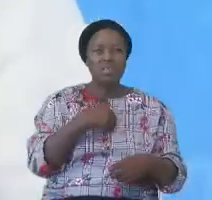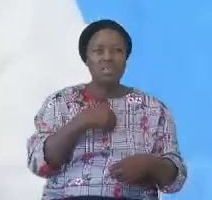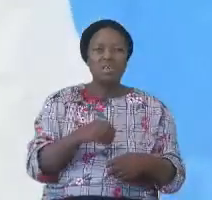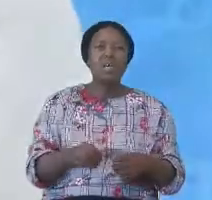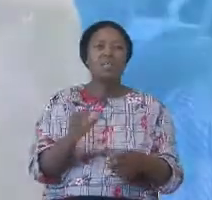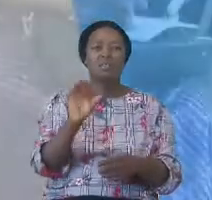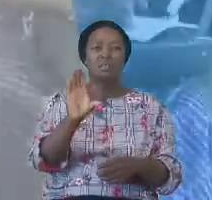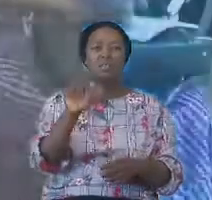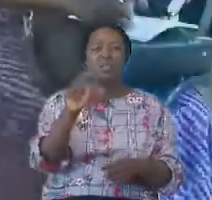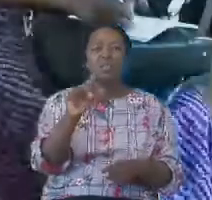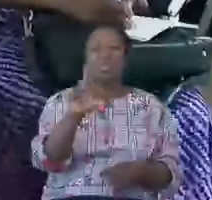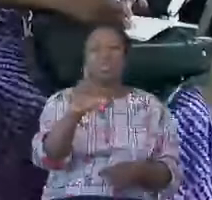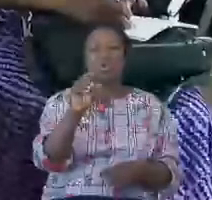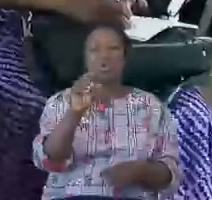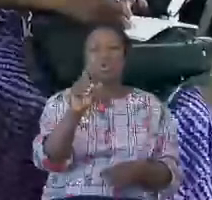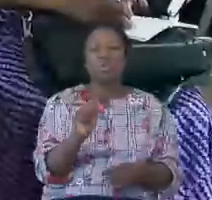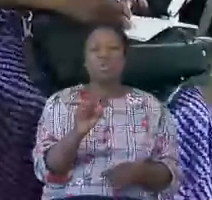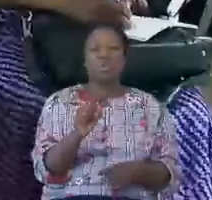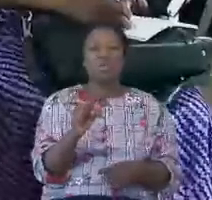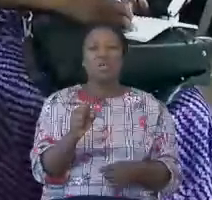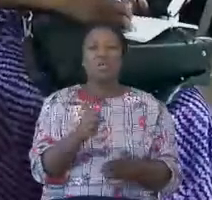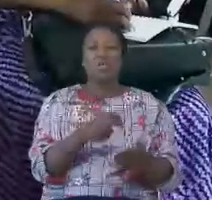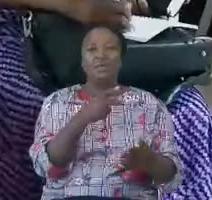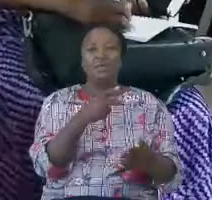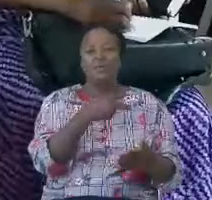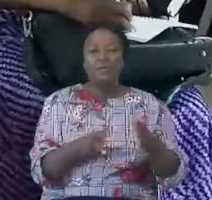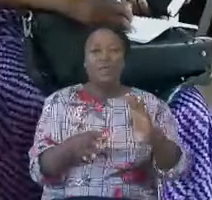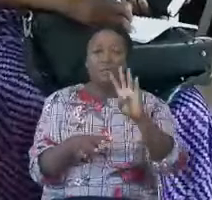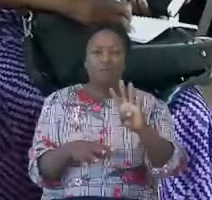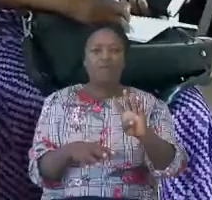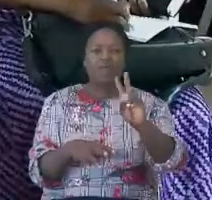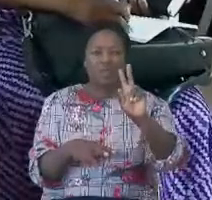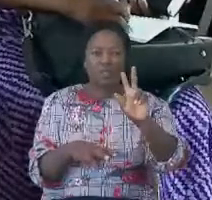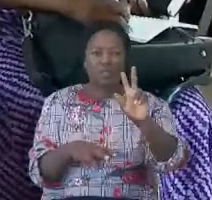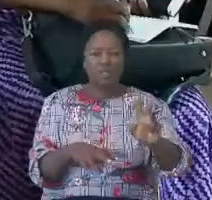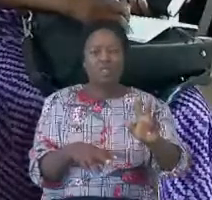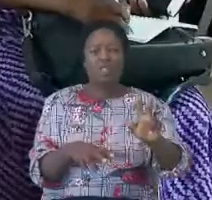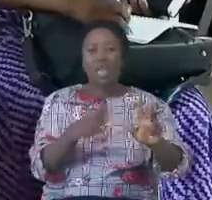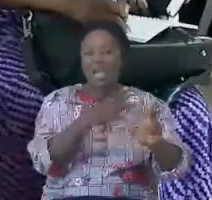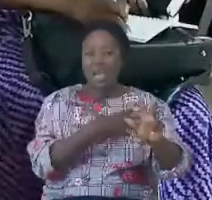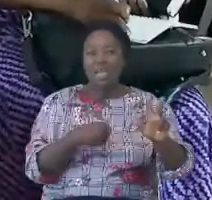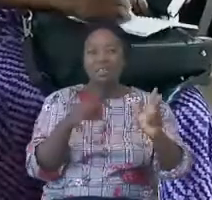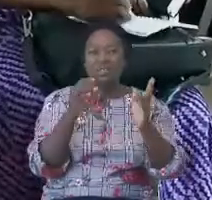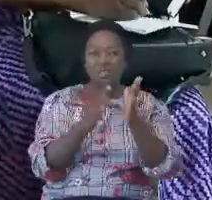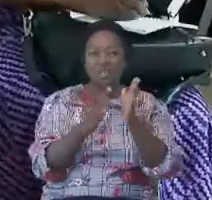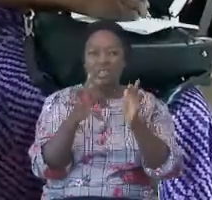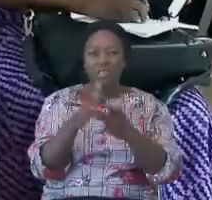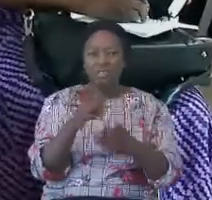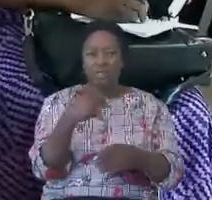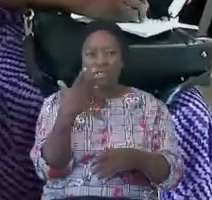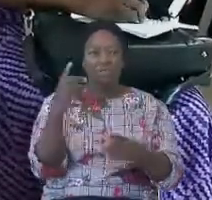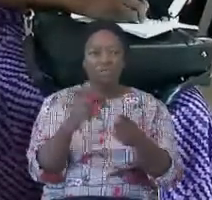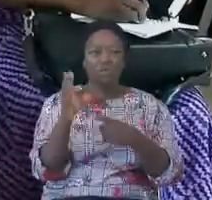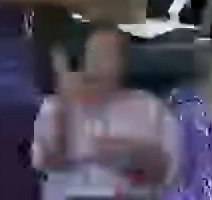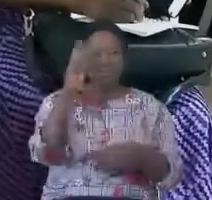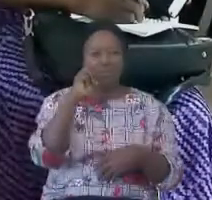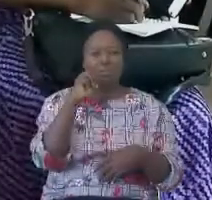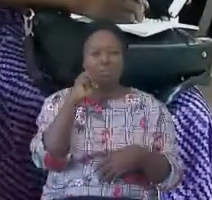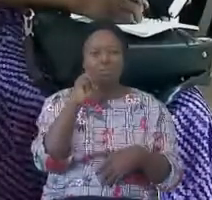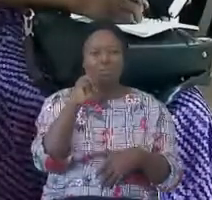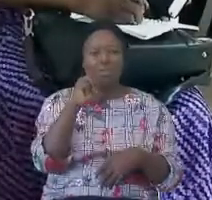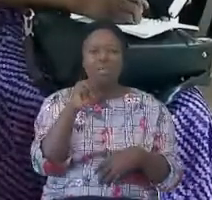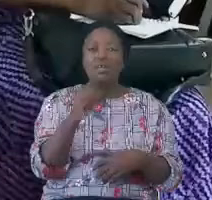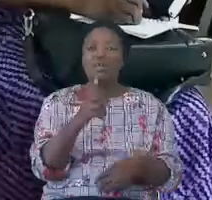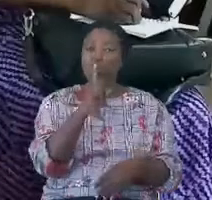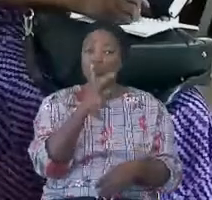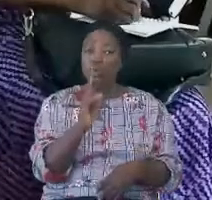passage as gametes and cast laws that's number two verse 43 in verse 43